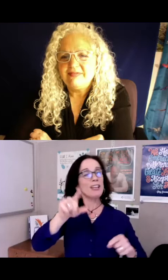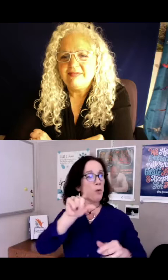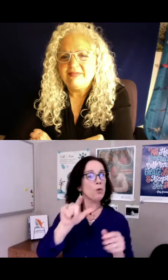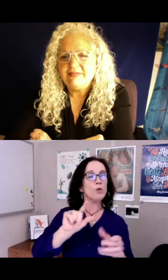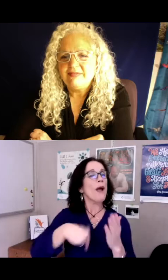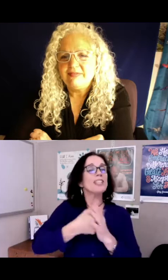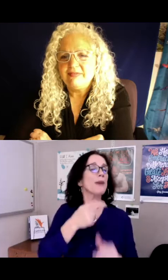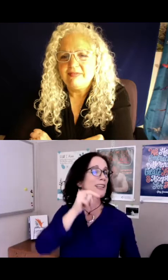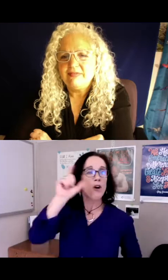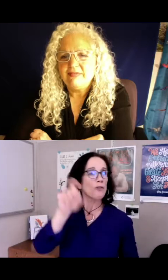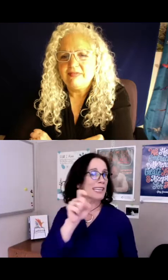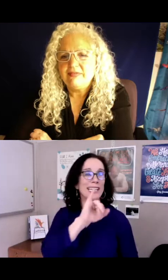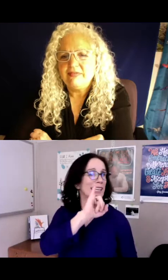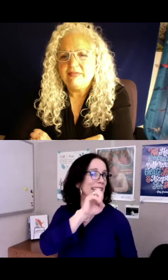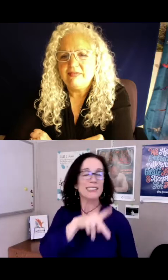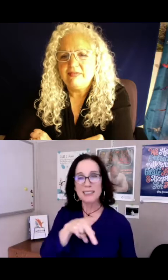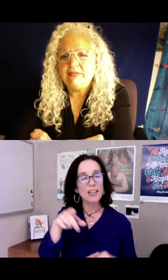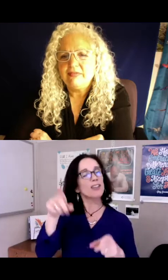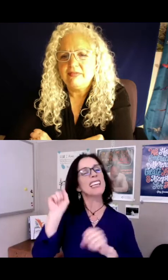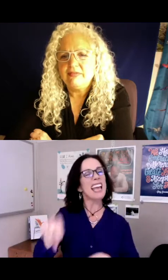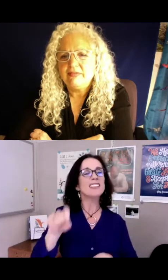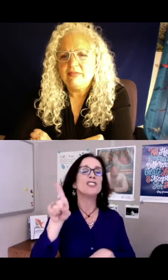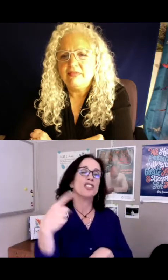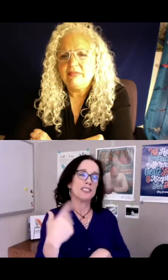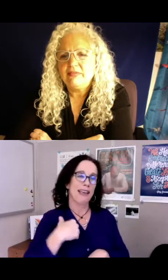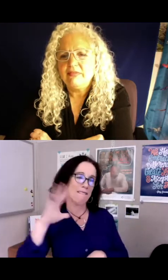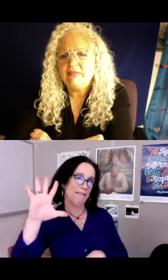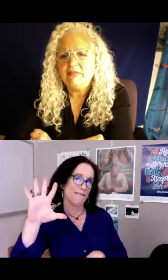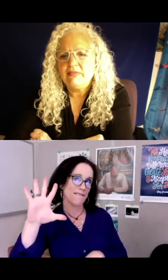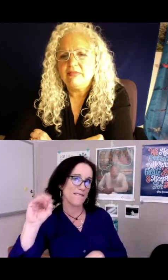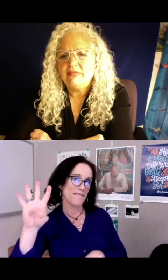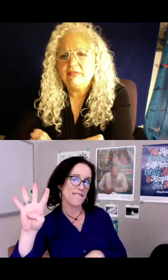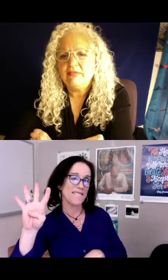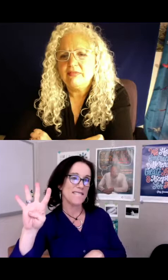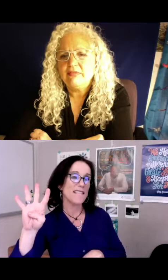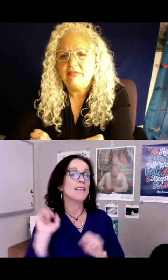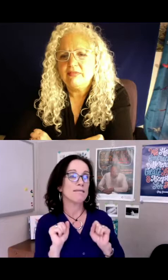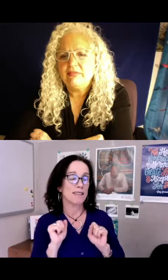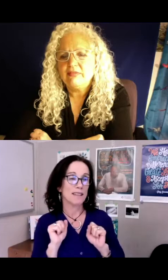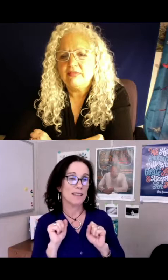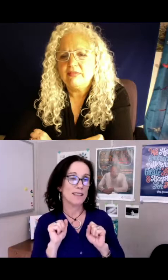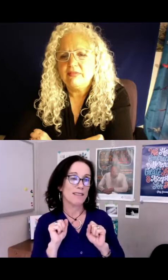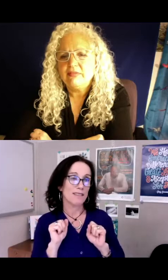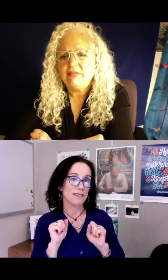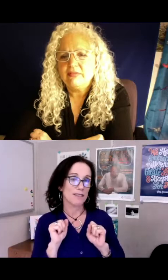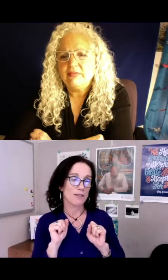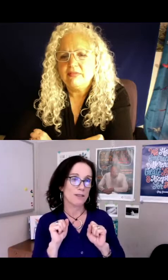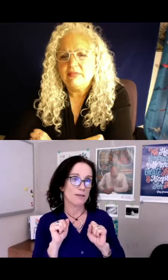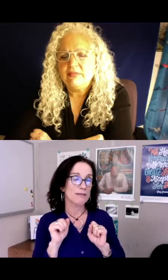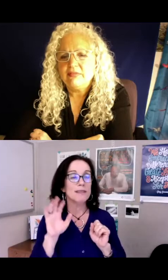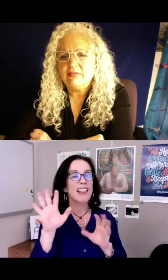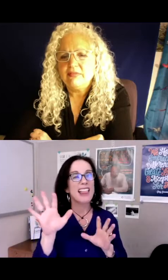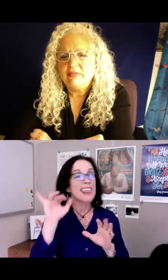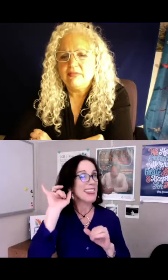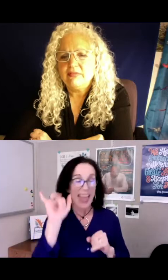you know, that they might say, oh, you don't need a graduate to an IEP. You can just have a 504.